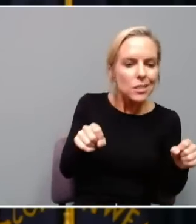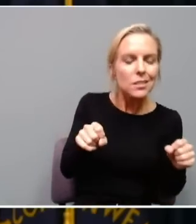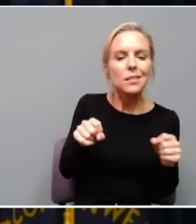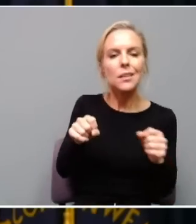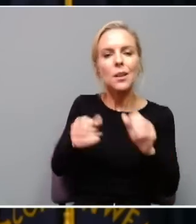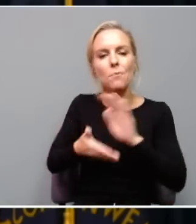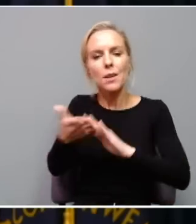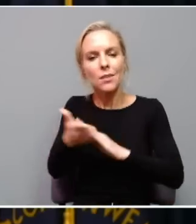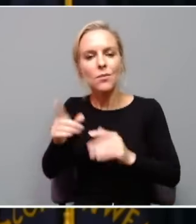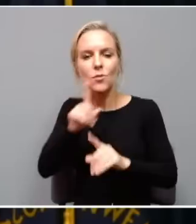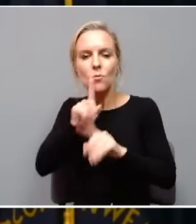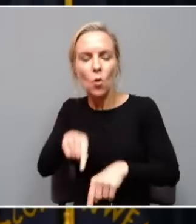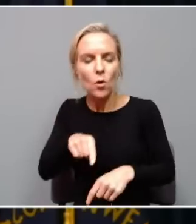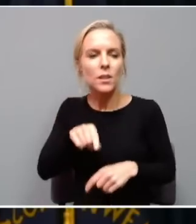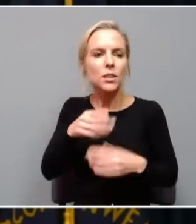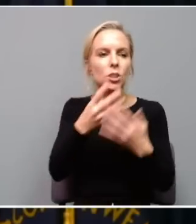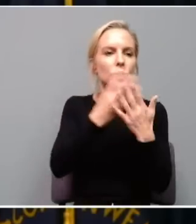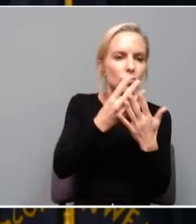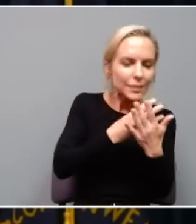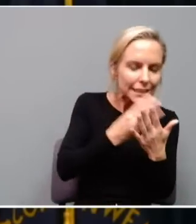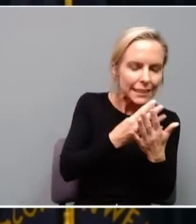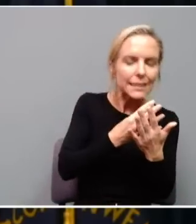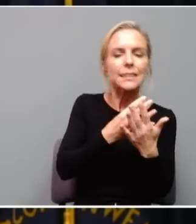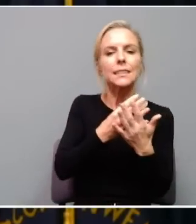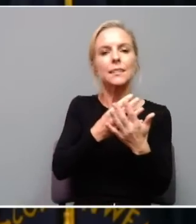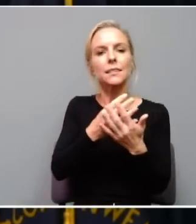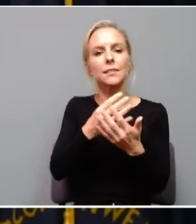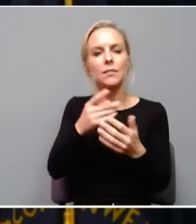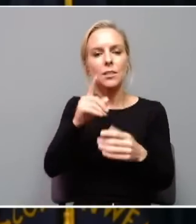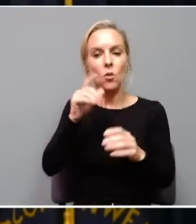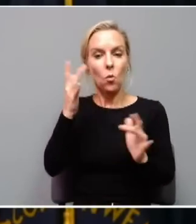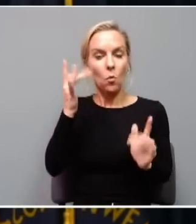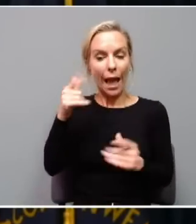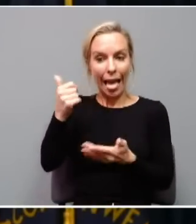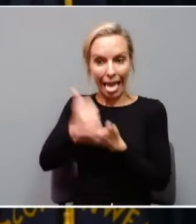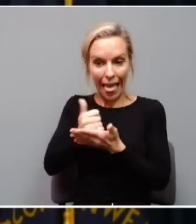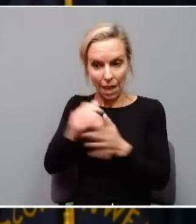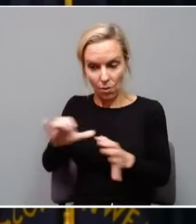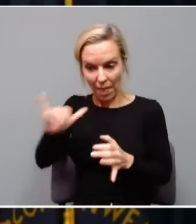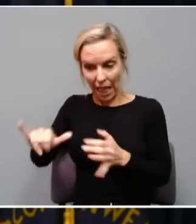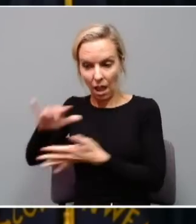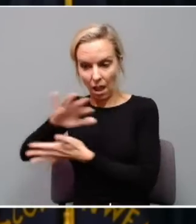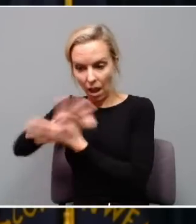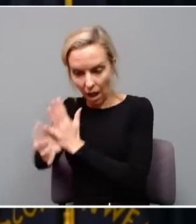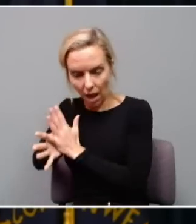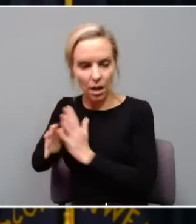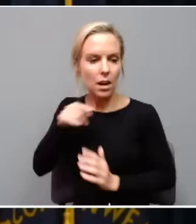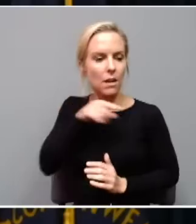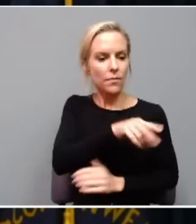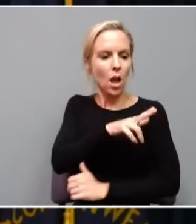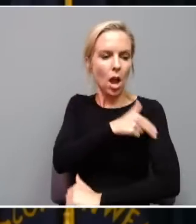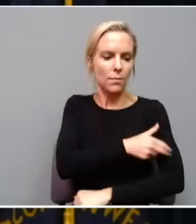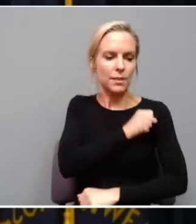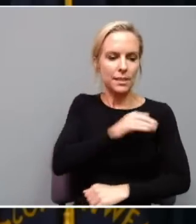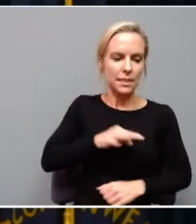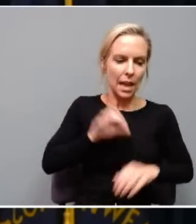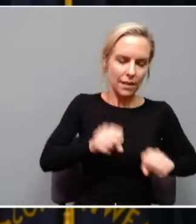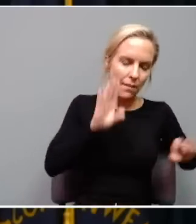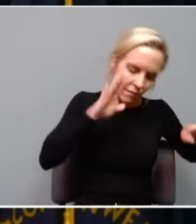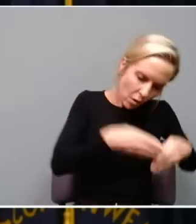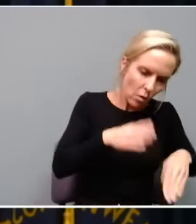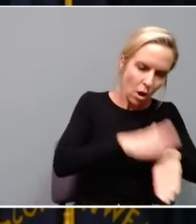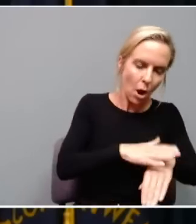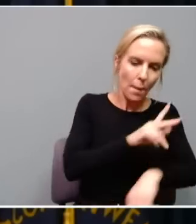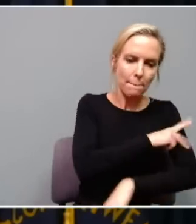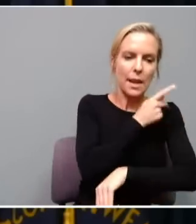cleaning equipment, and assisting with other needs so that hospital staff can be 100% focused on patients. This